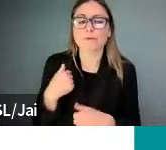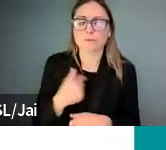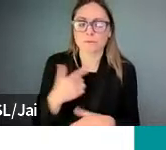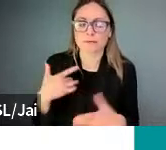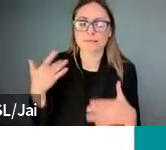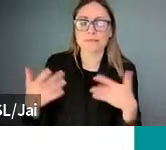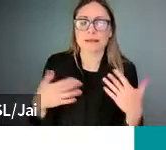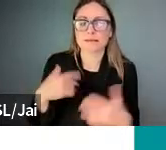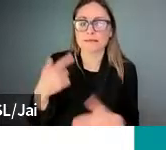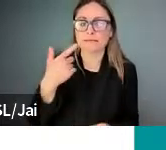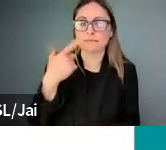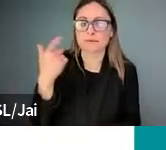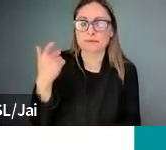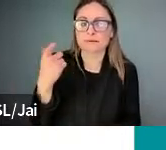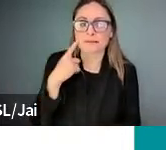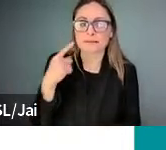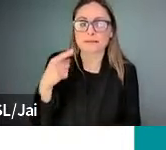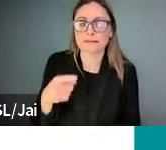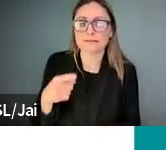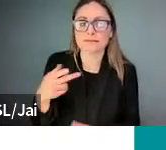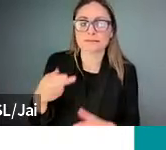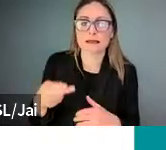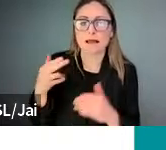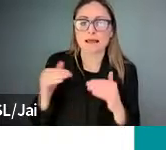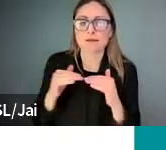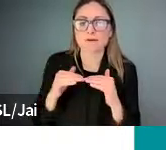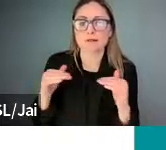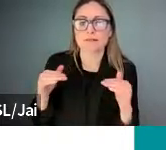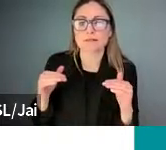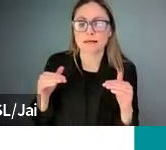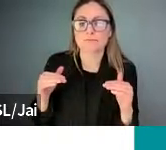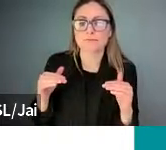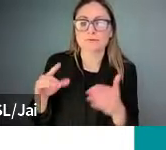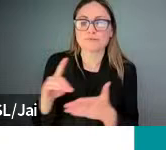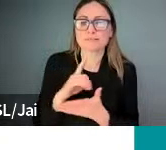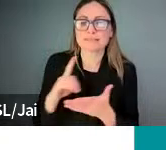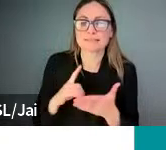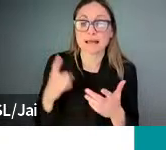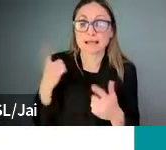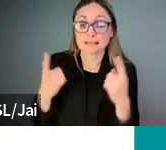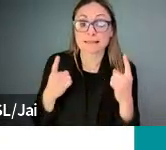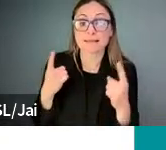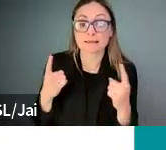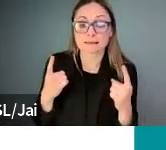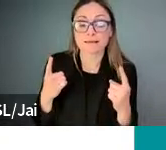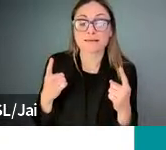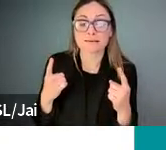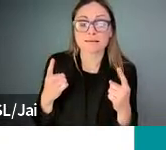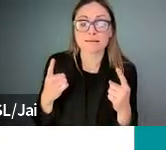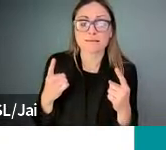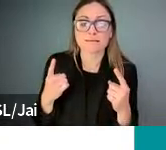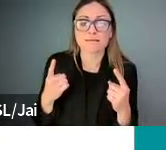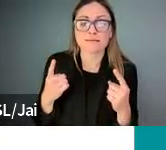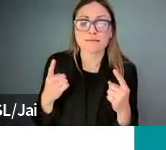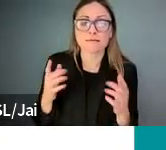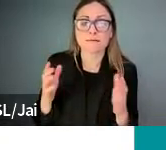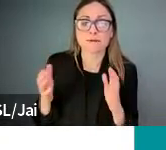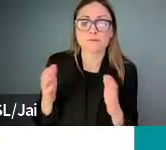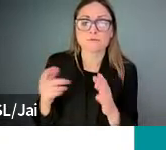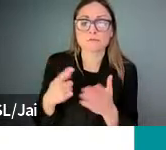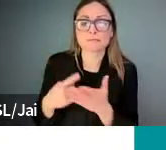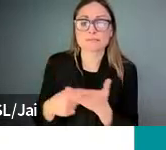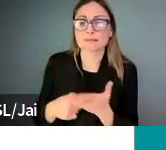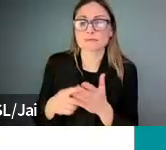because I think this is a higher level of design thinking than we've probably discussed with the EAG so